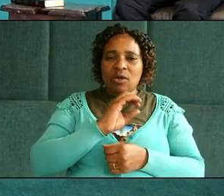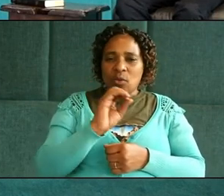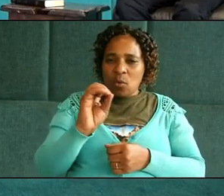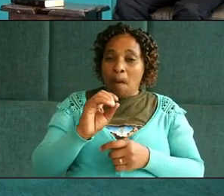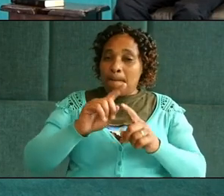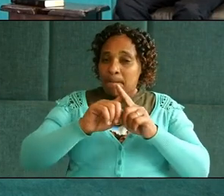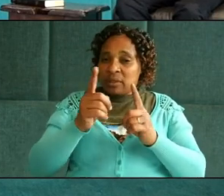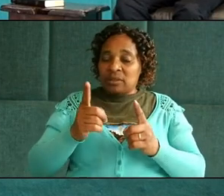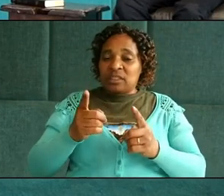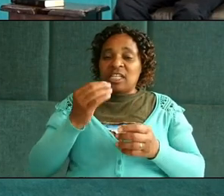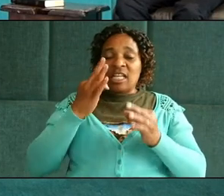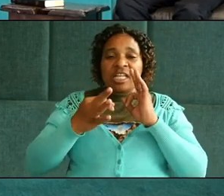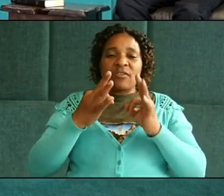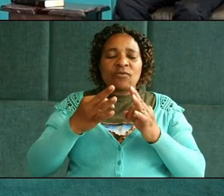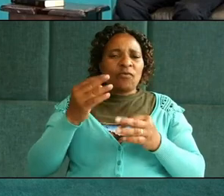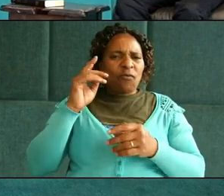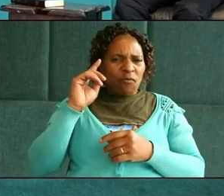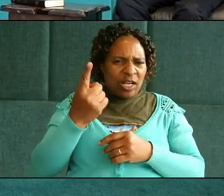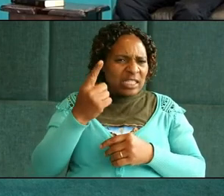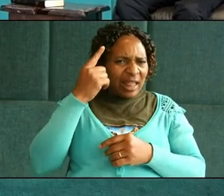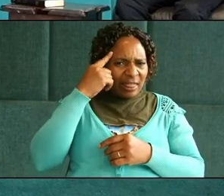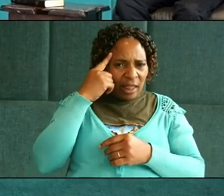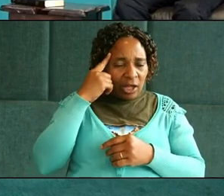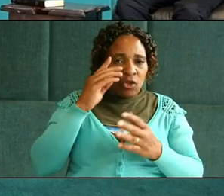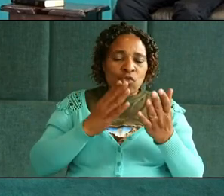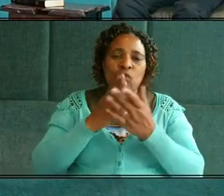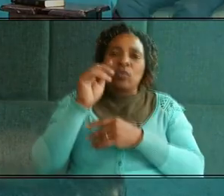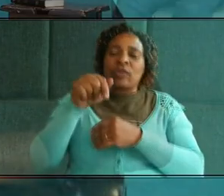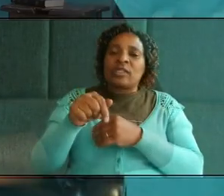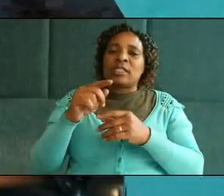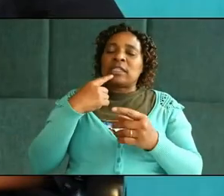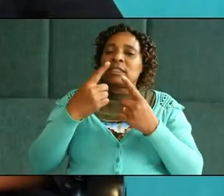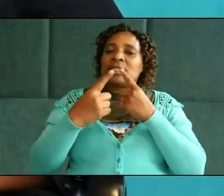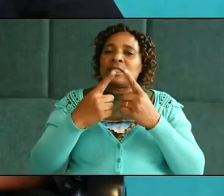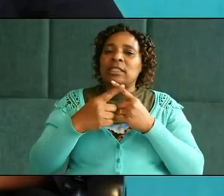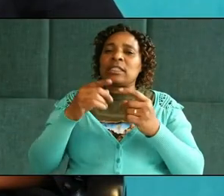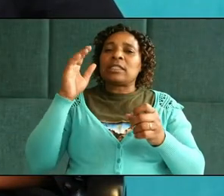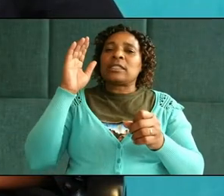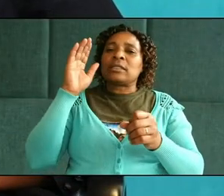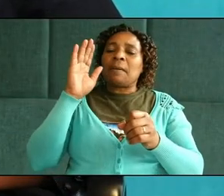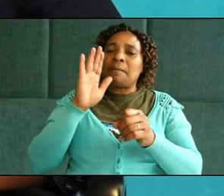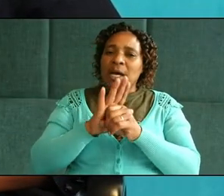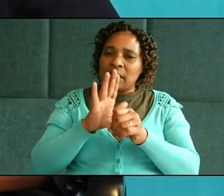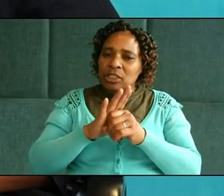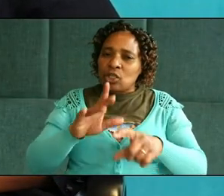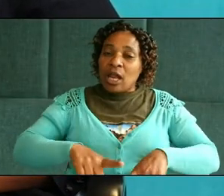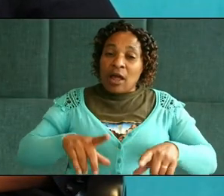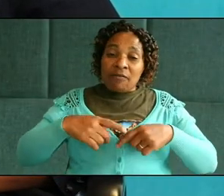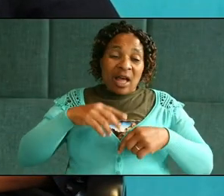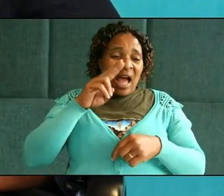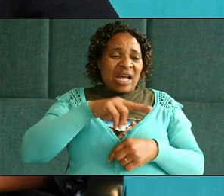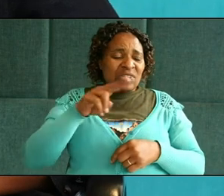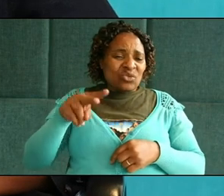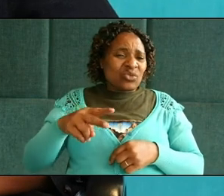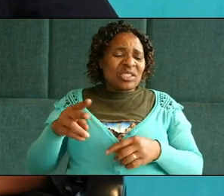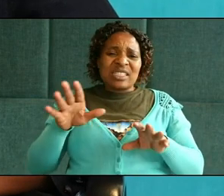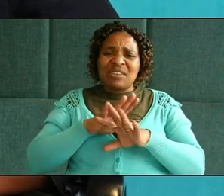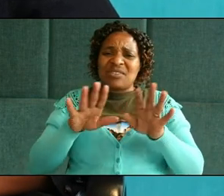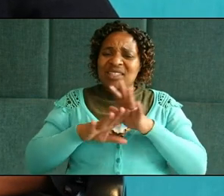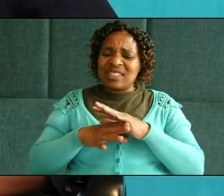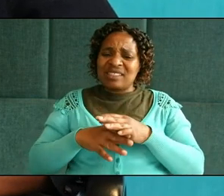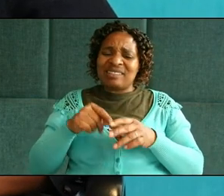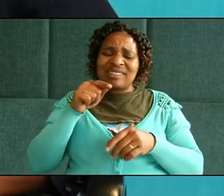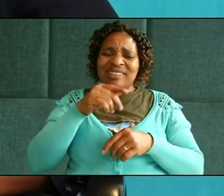I'd like each one of us to think through this. And it says that in much of life, attitude is everything. The